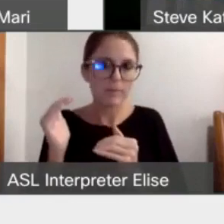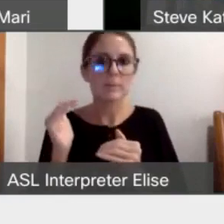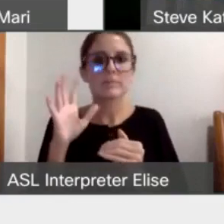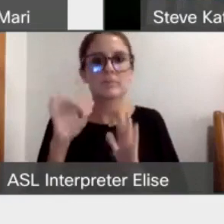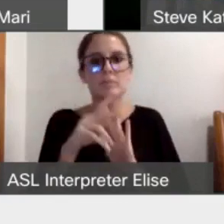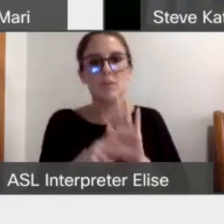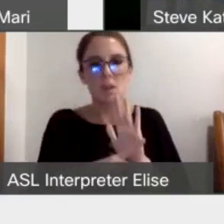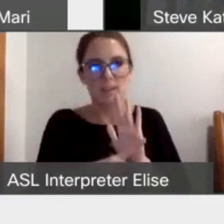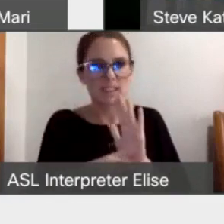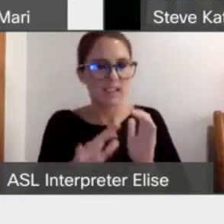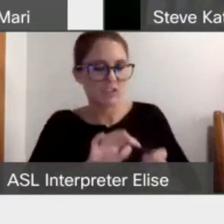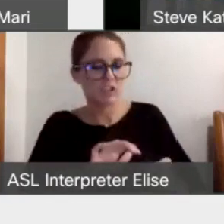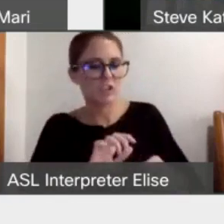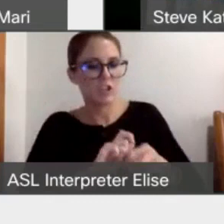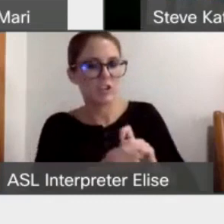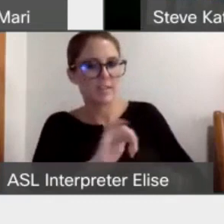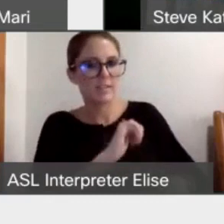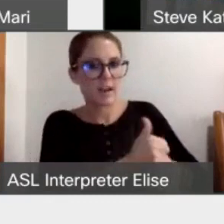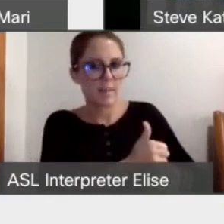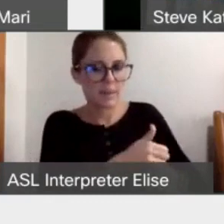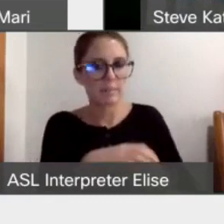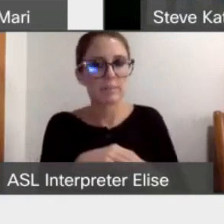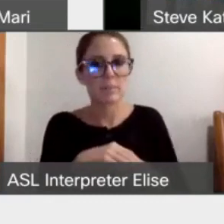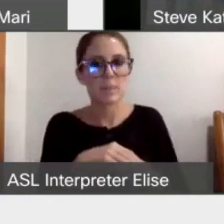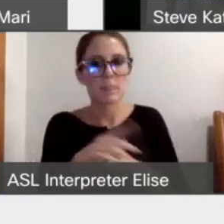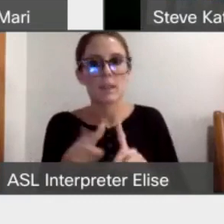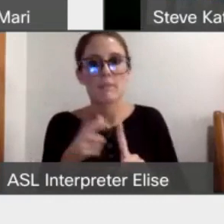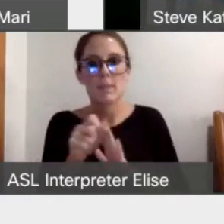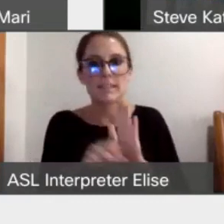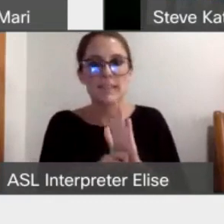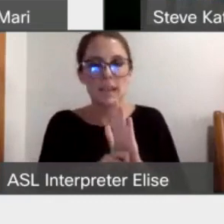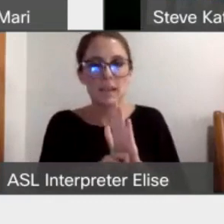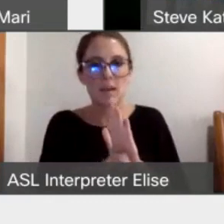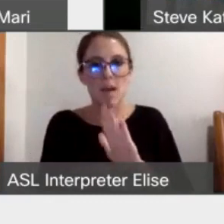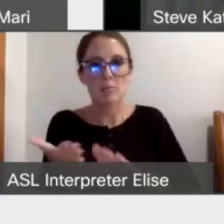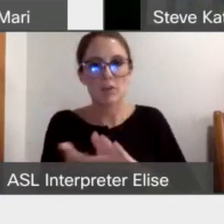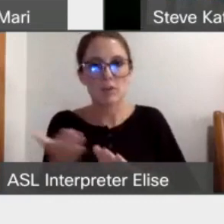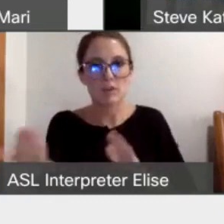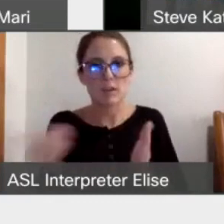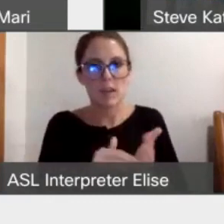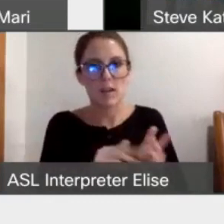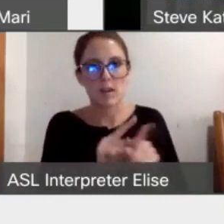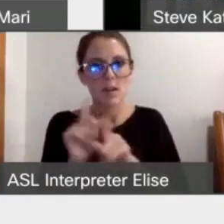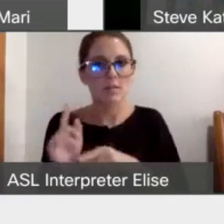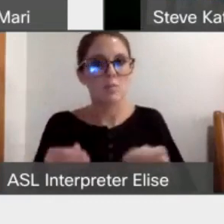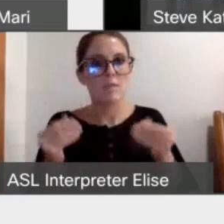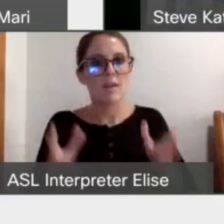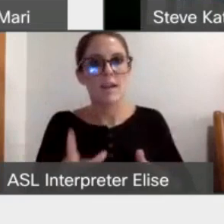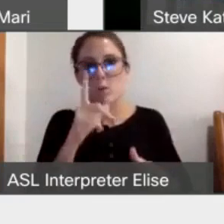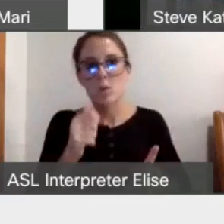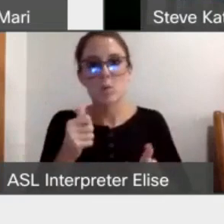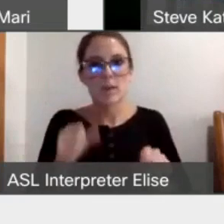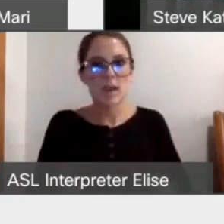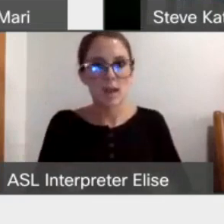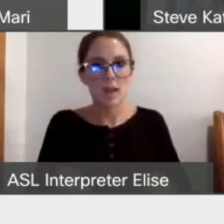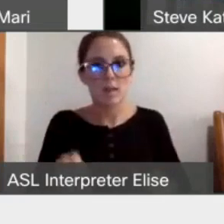policy framework and process. And again, from the state operations as a provider who can hopefully step